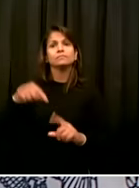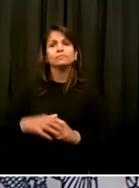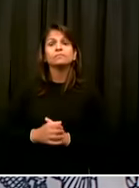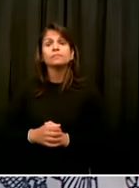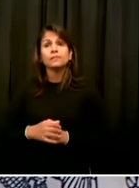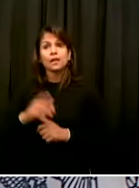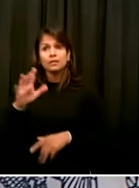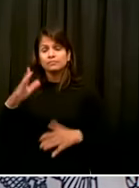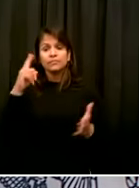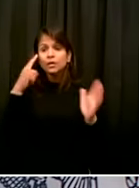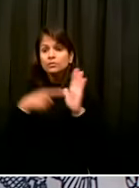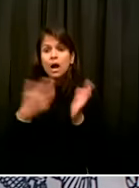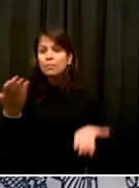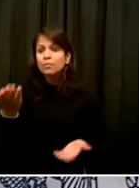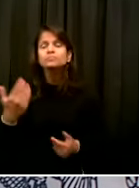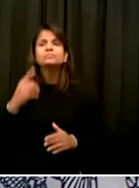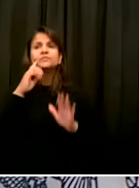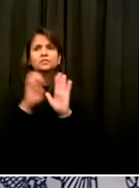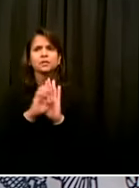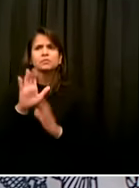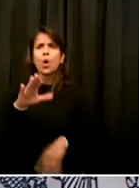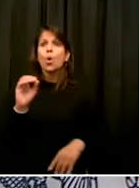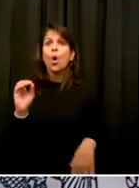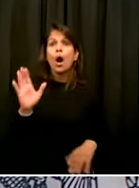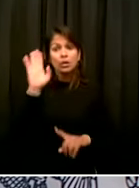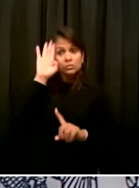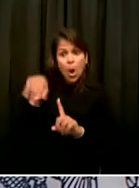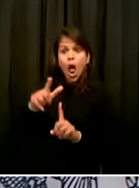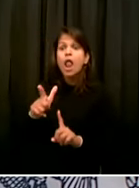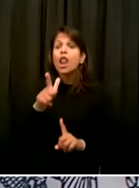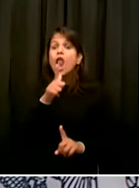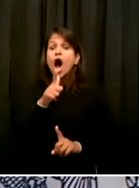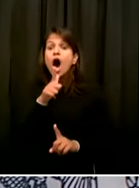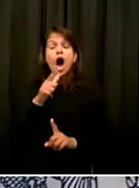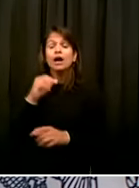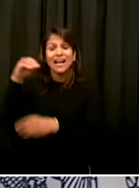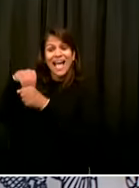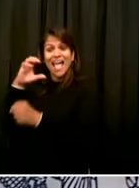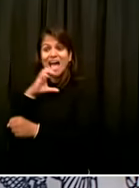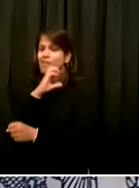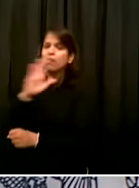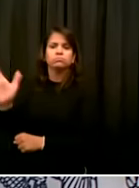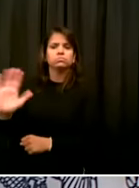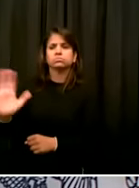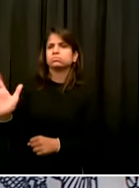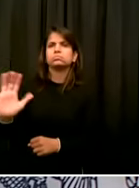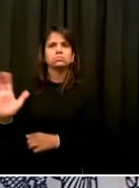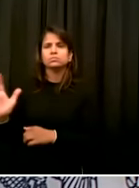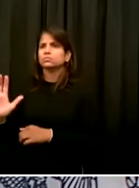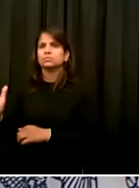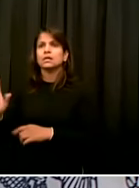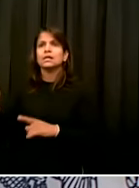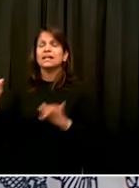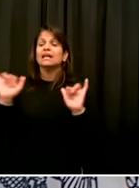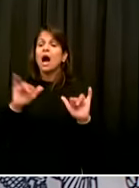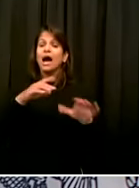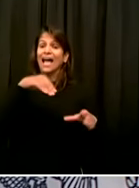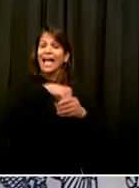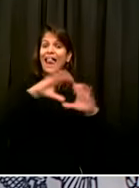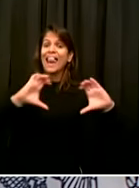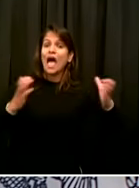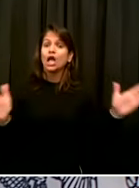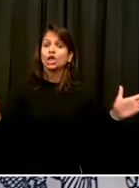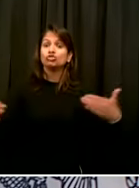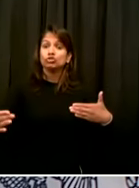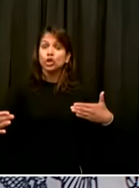They're eating at their desk. There are so many measures here that are being taken. So my message would be the PPEs. Of course,